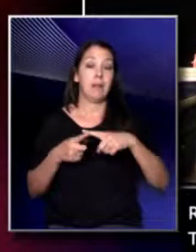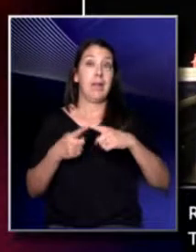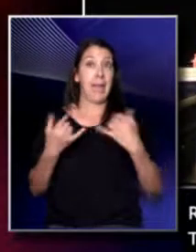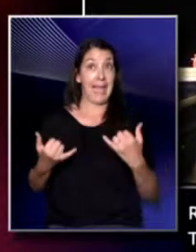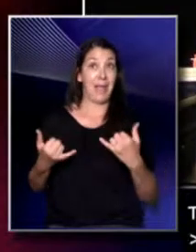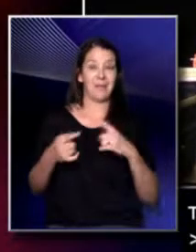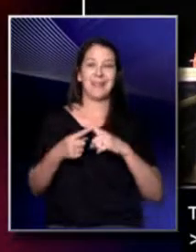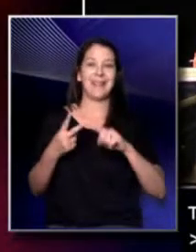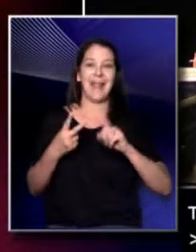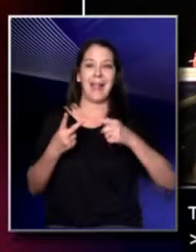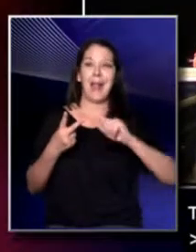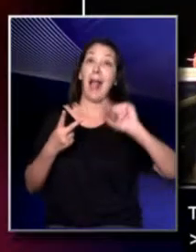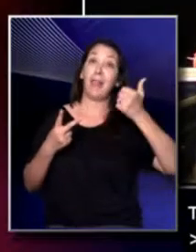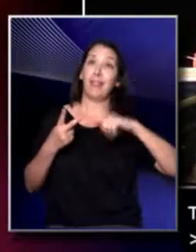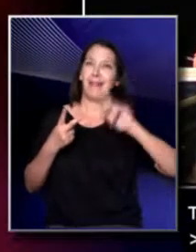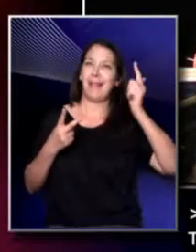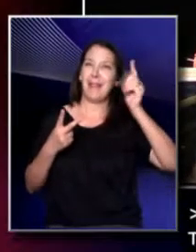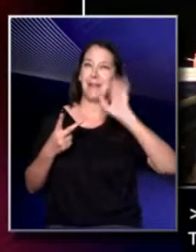and another time.